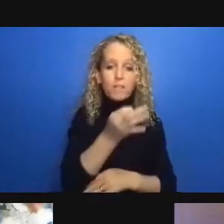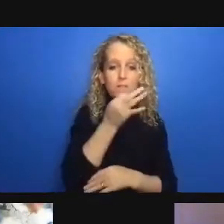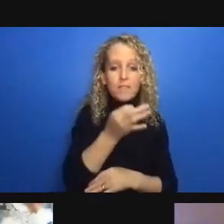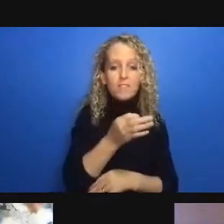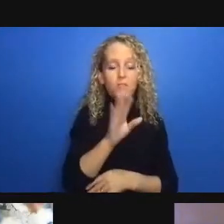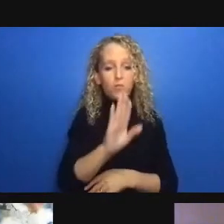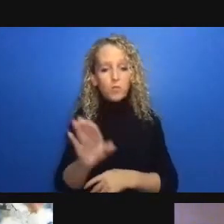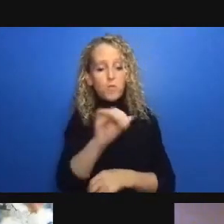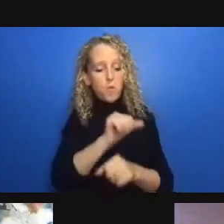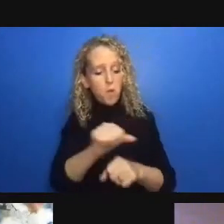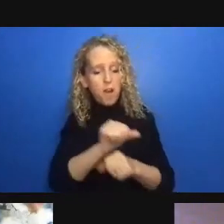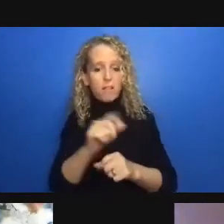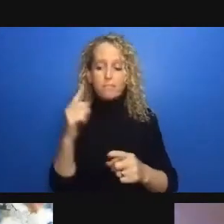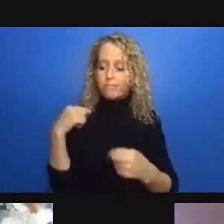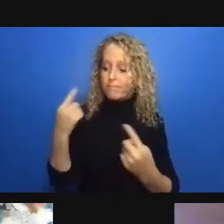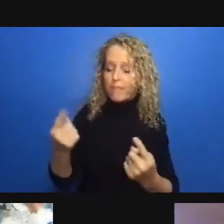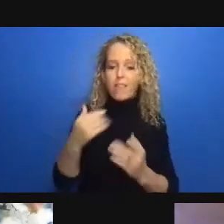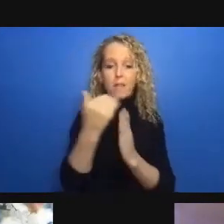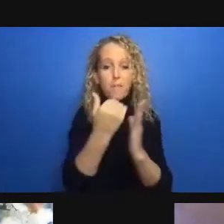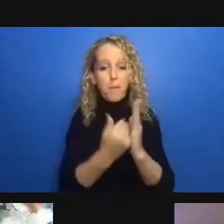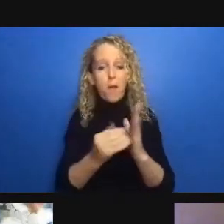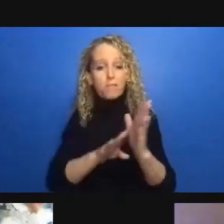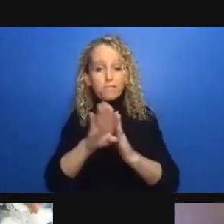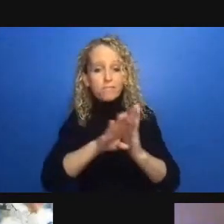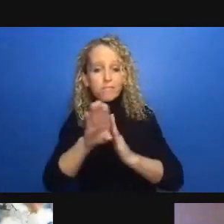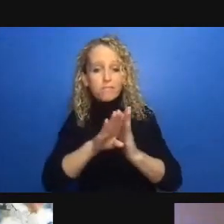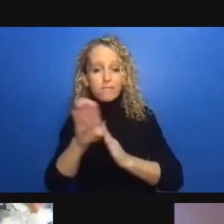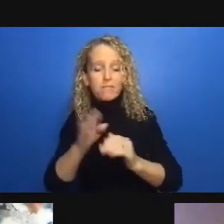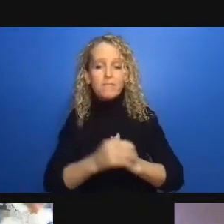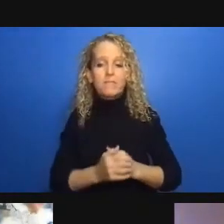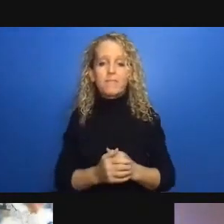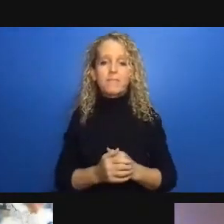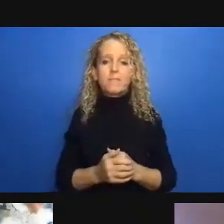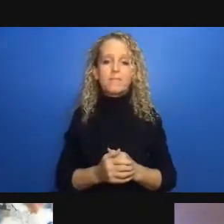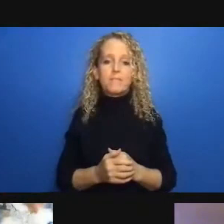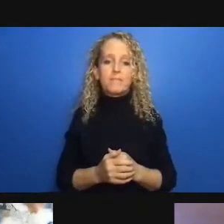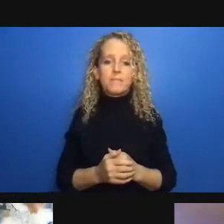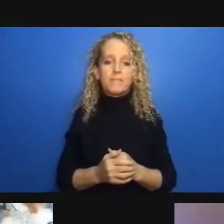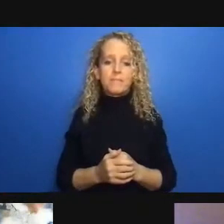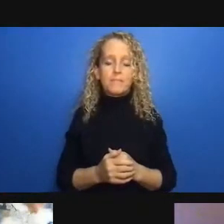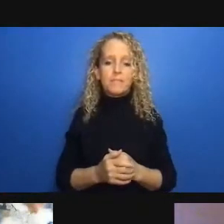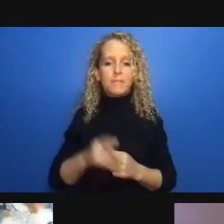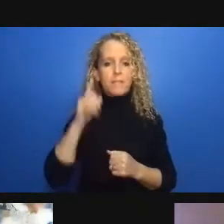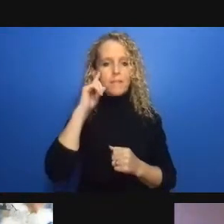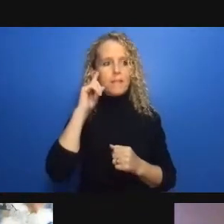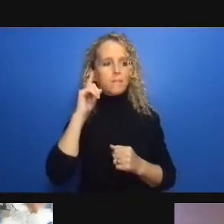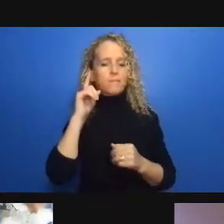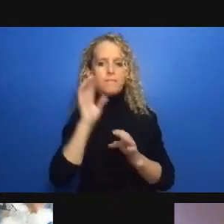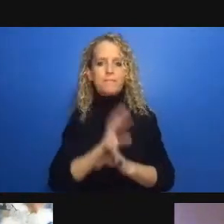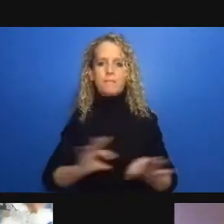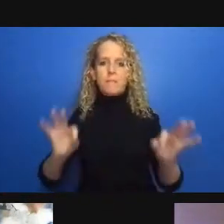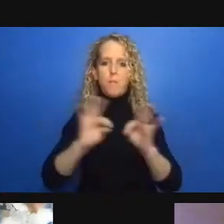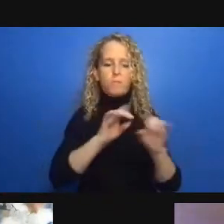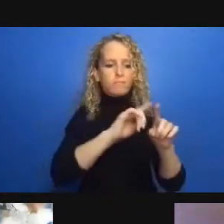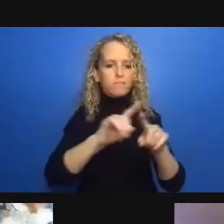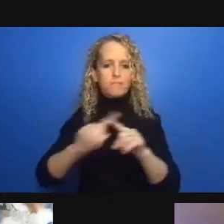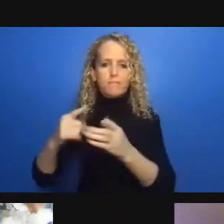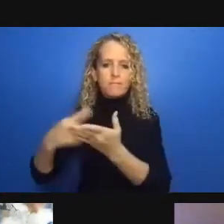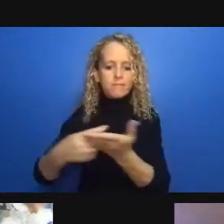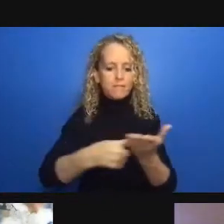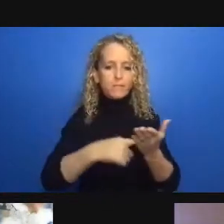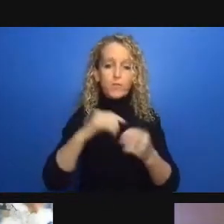and for this report. I think it's really important, some of the notes that we hit tonight in terms of the importance of